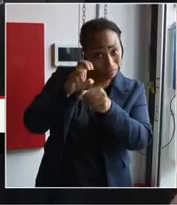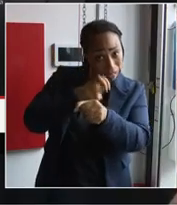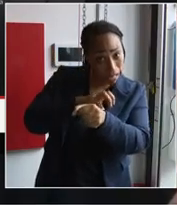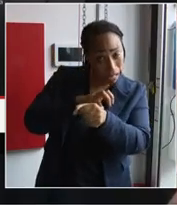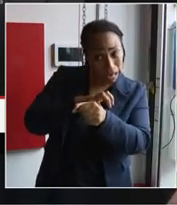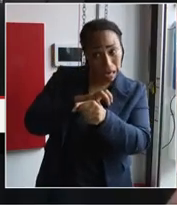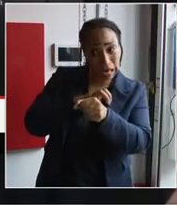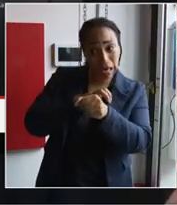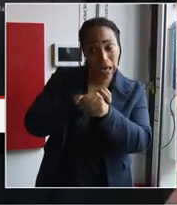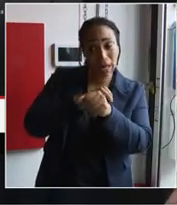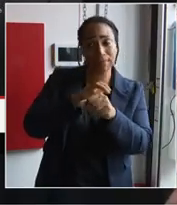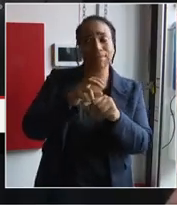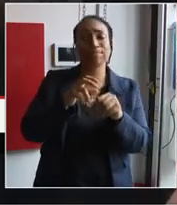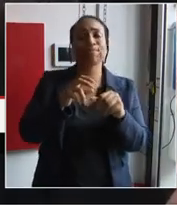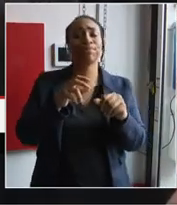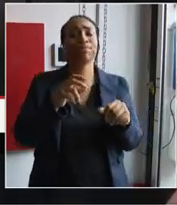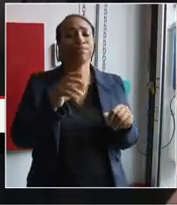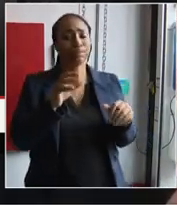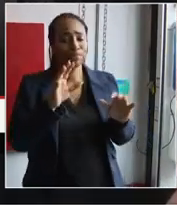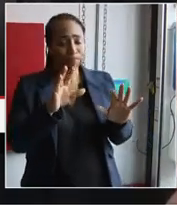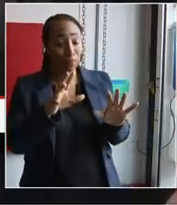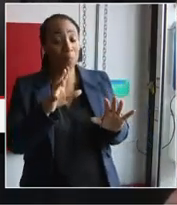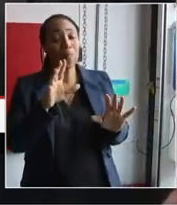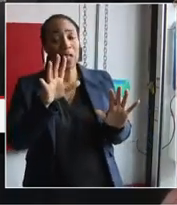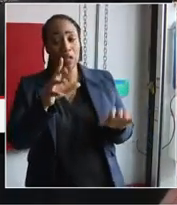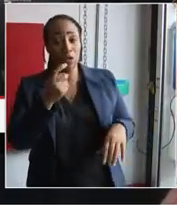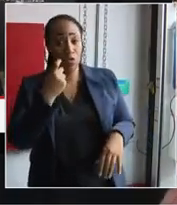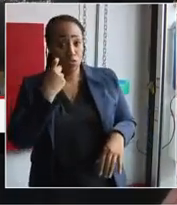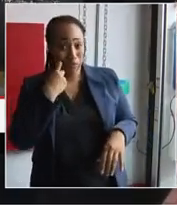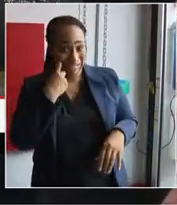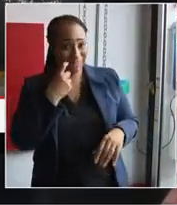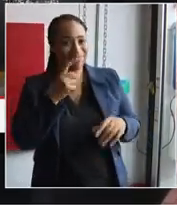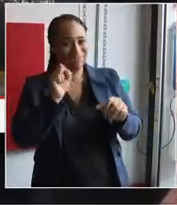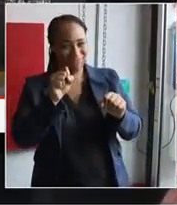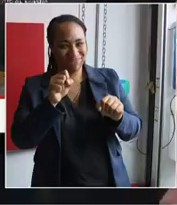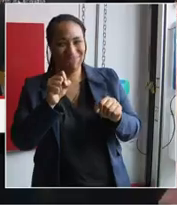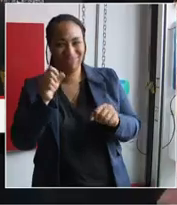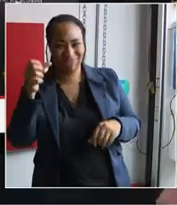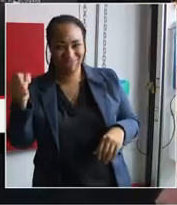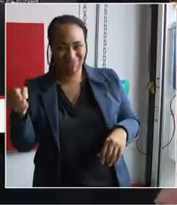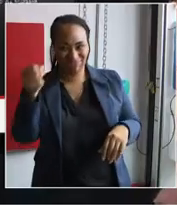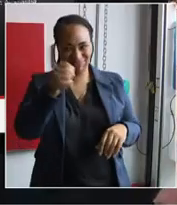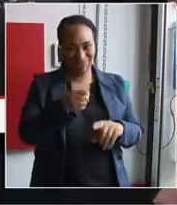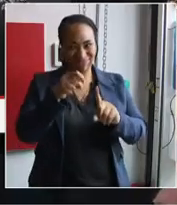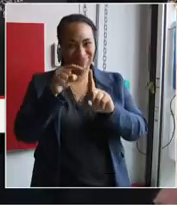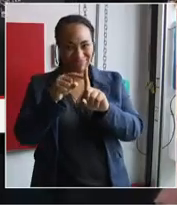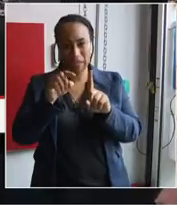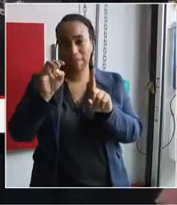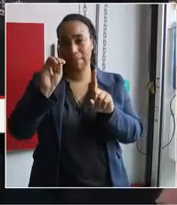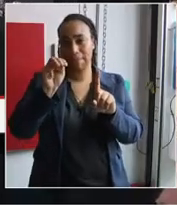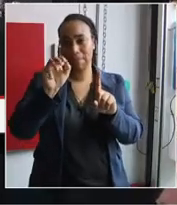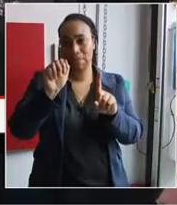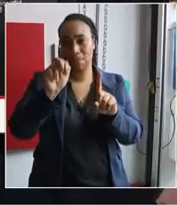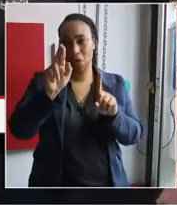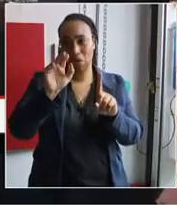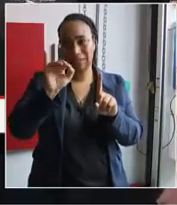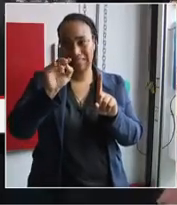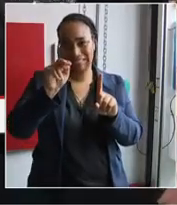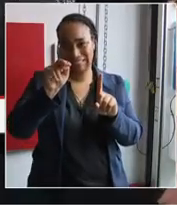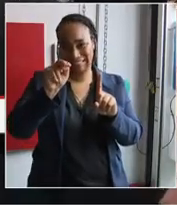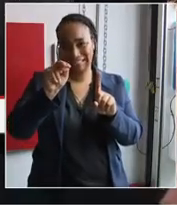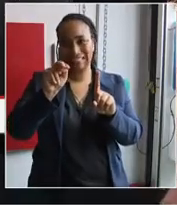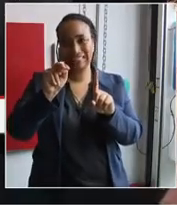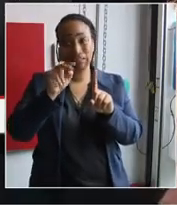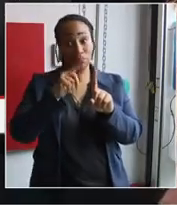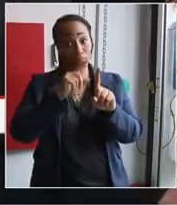recent appointment of Ed Martin, I think we didn't know if he was going to be permanently appointed. So I think it's good to know who we're going to